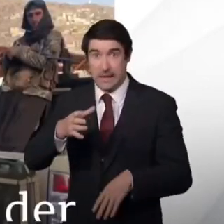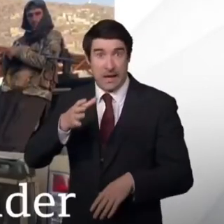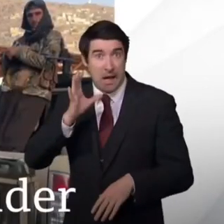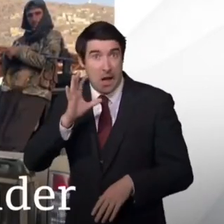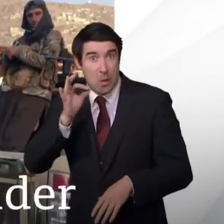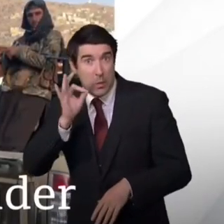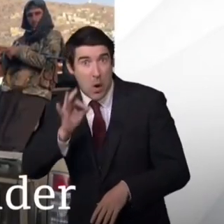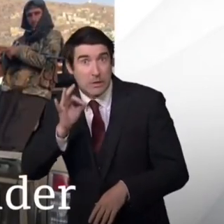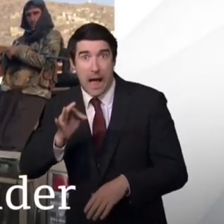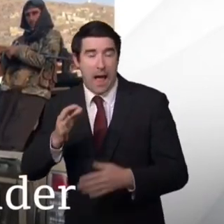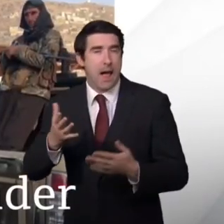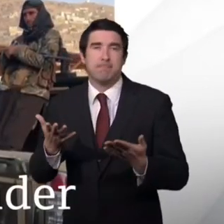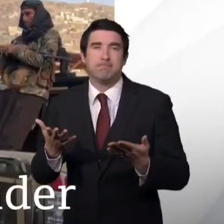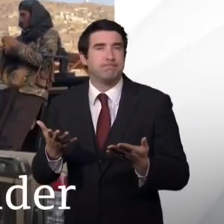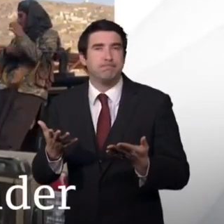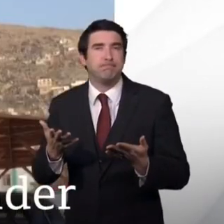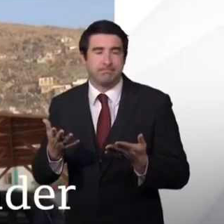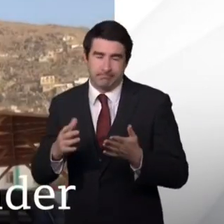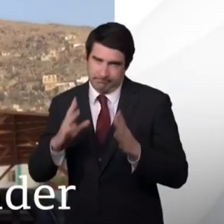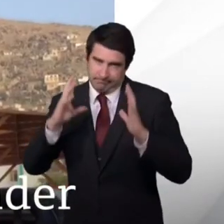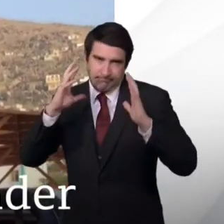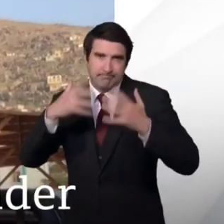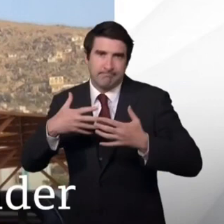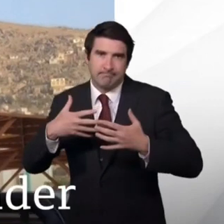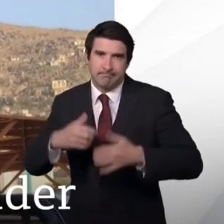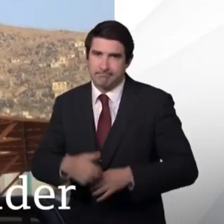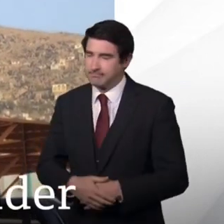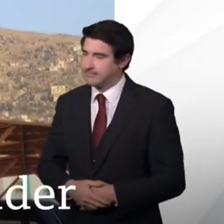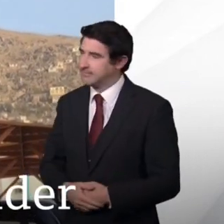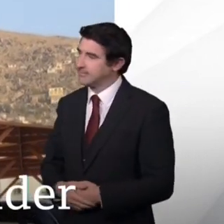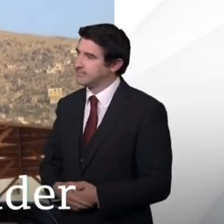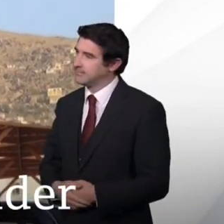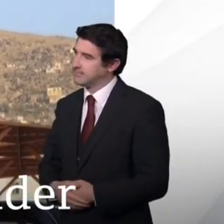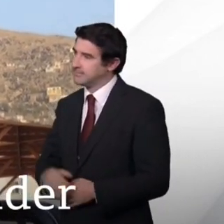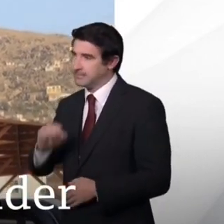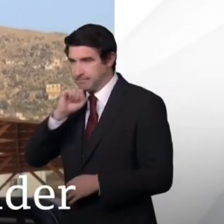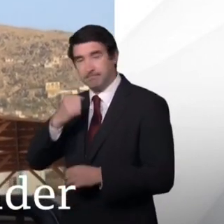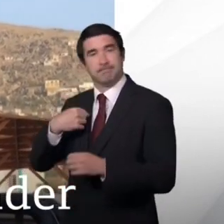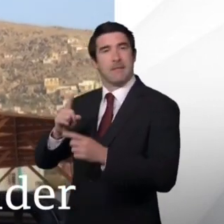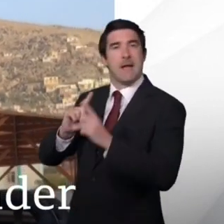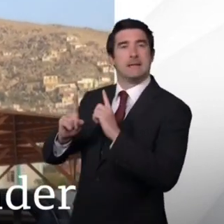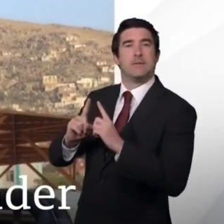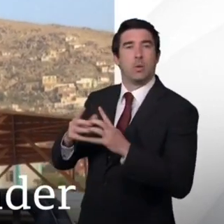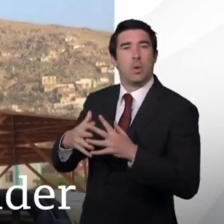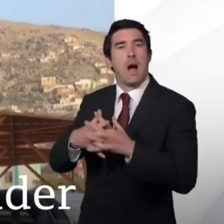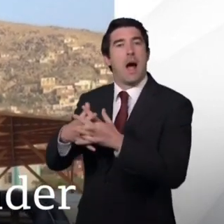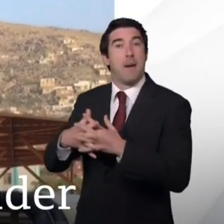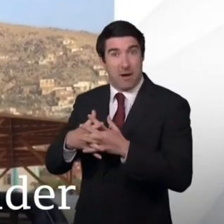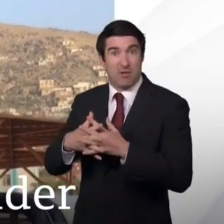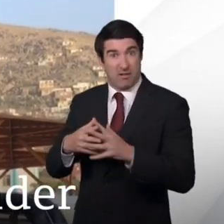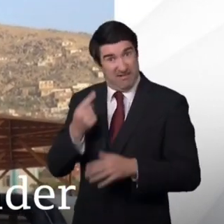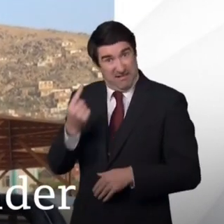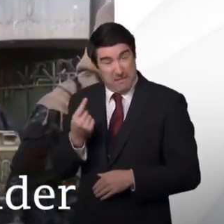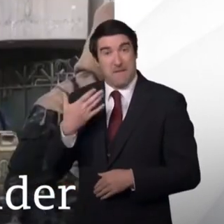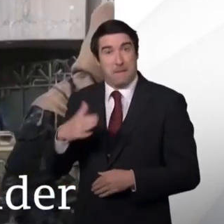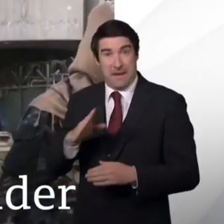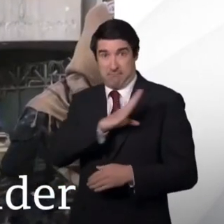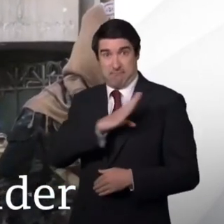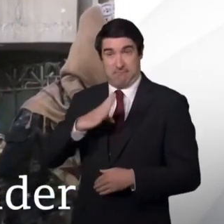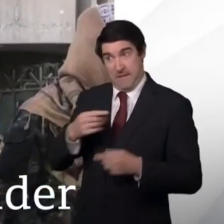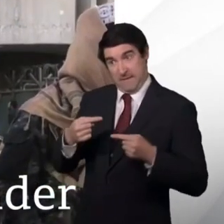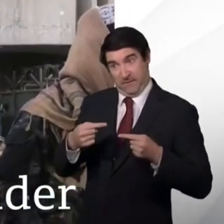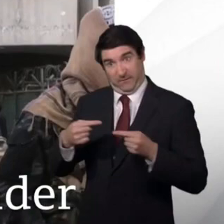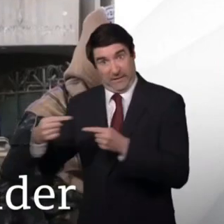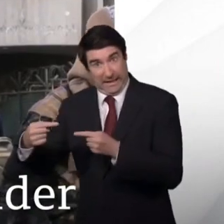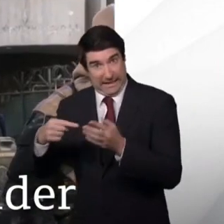Plus, I'll be talking to the first American to fight the Taliban in the field as a commander, then talk to its leaders in face-to-face negotiations.